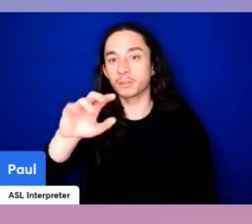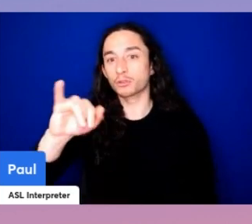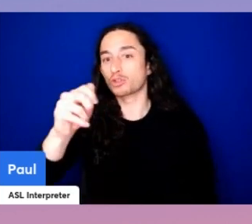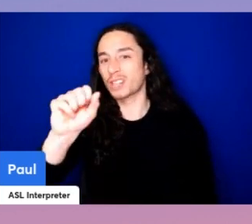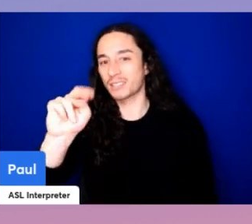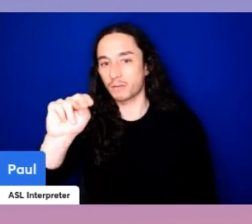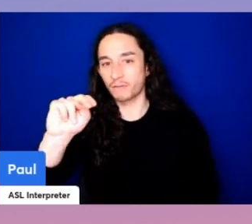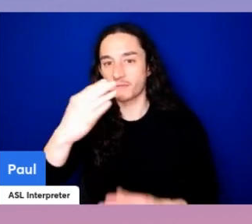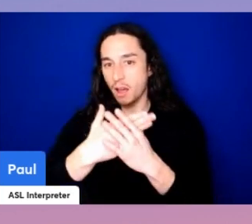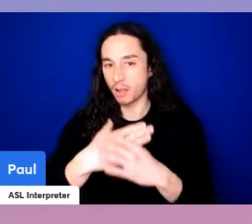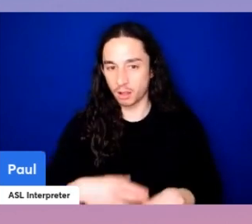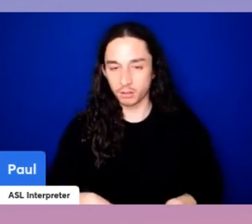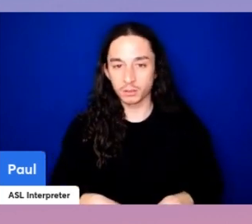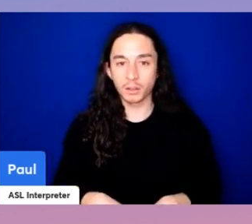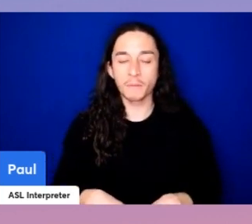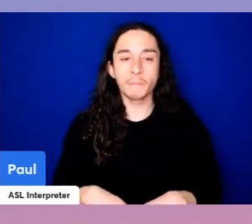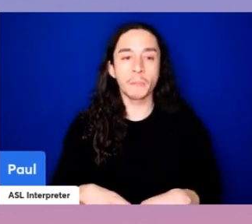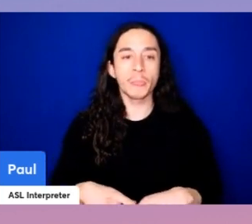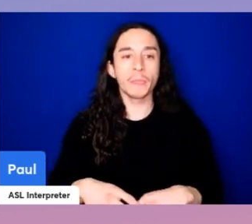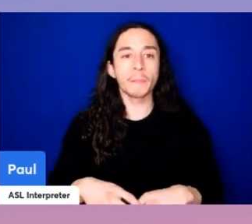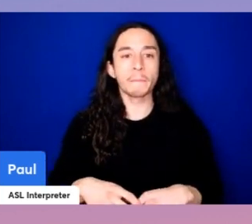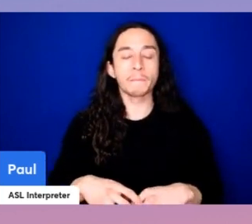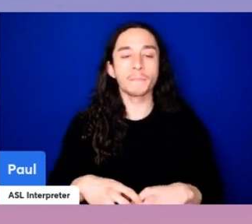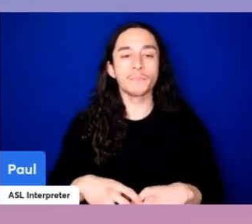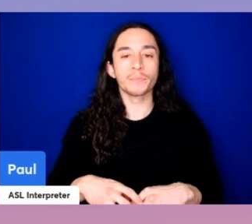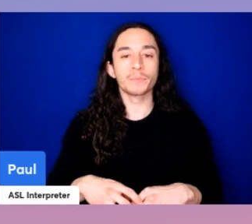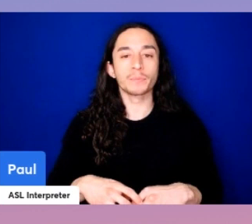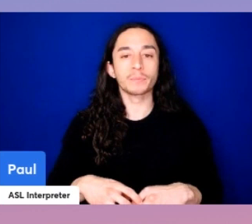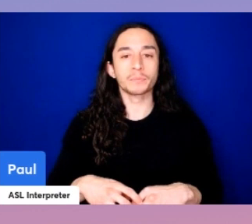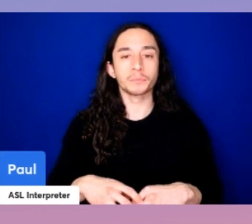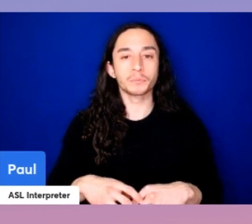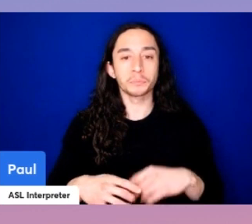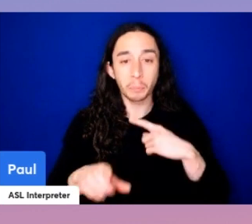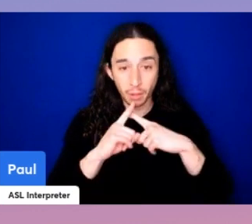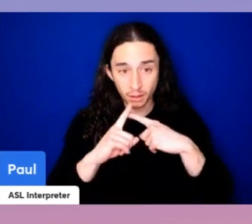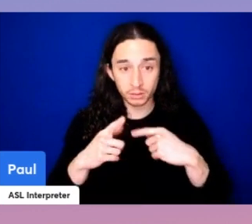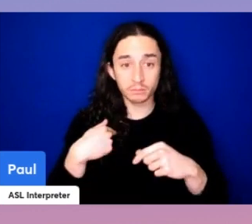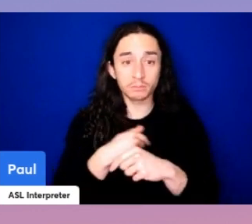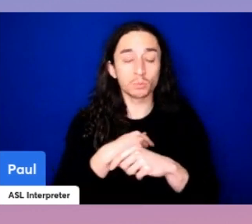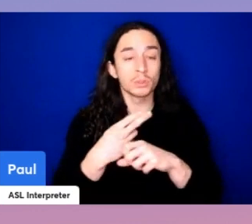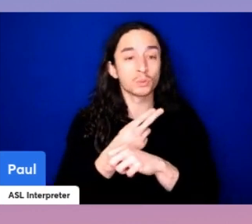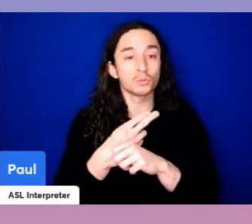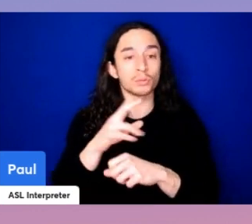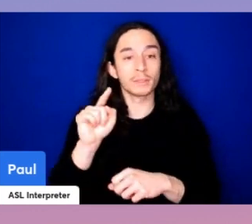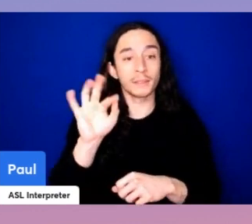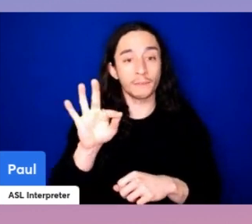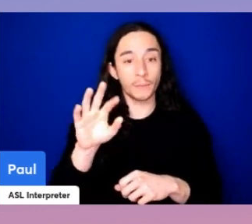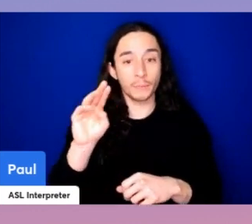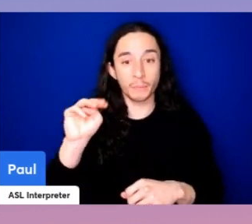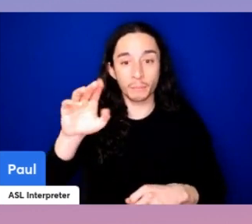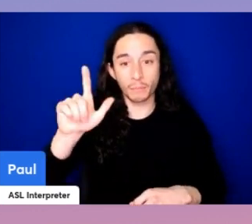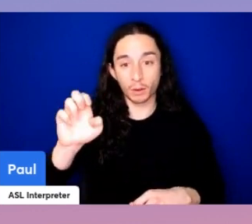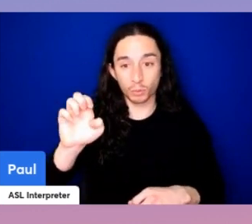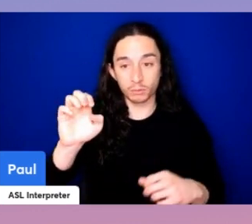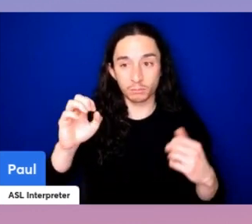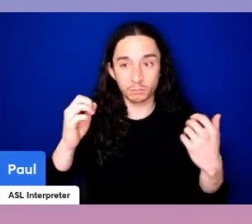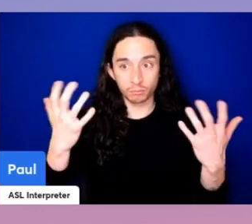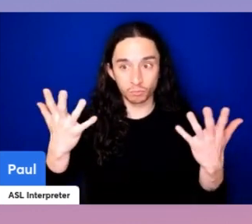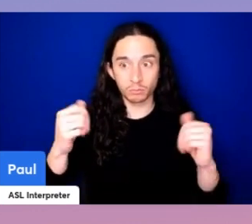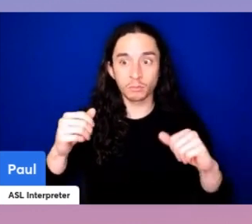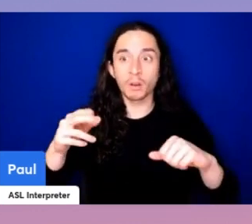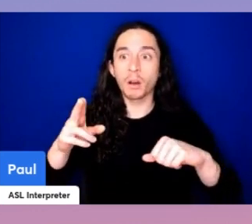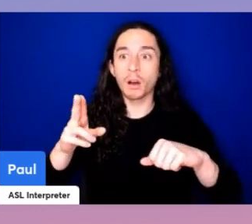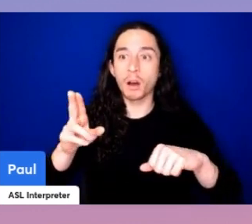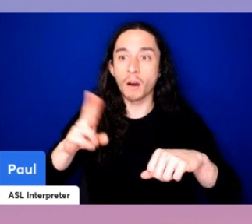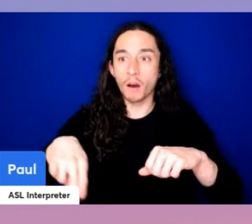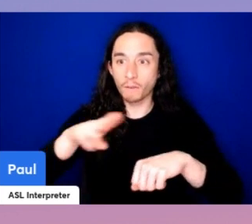And what is the purpose we use Terraform modules? Of course, we need to